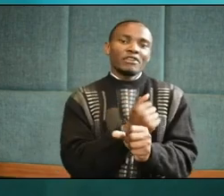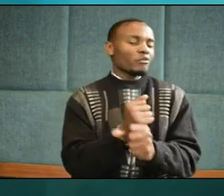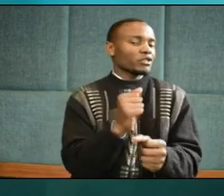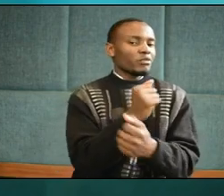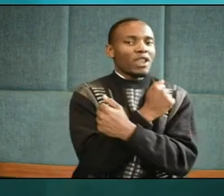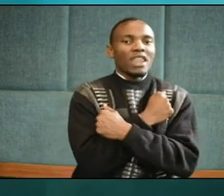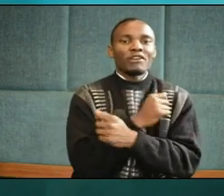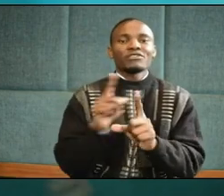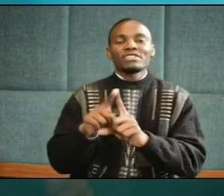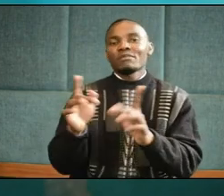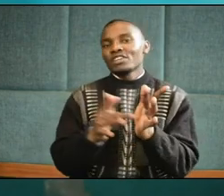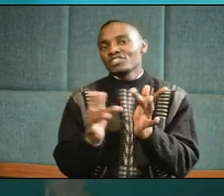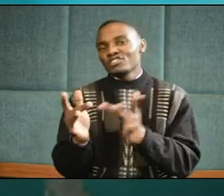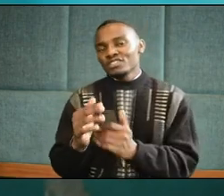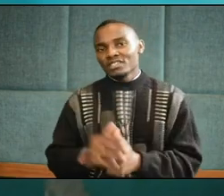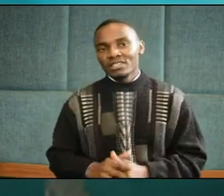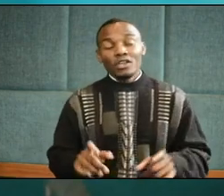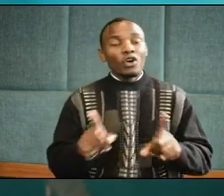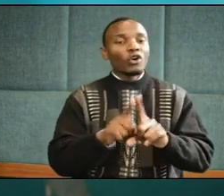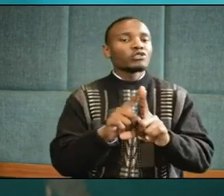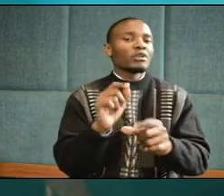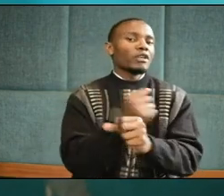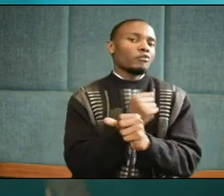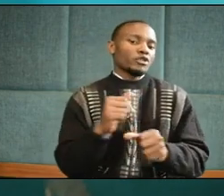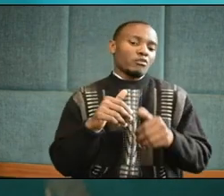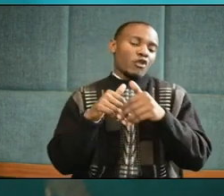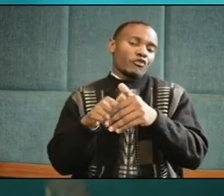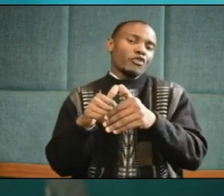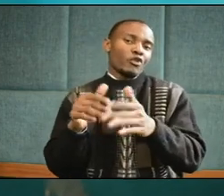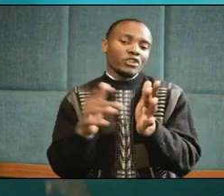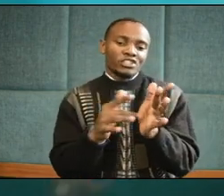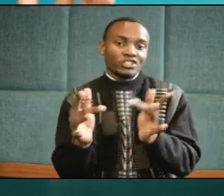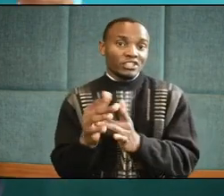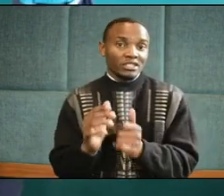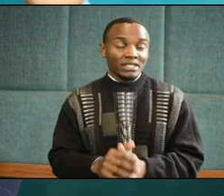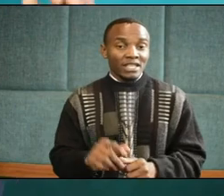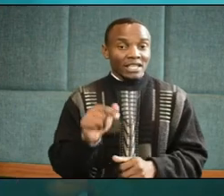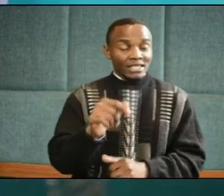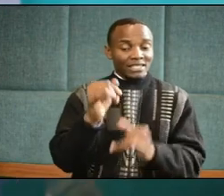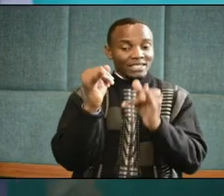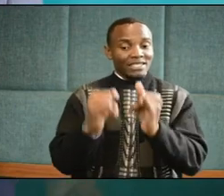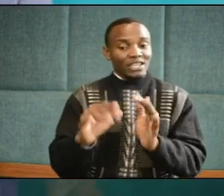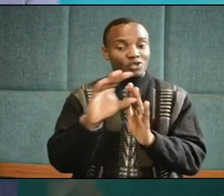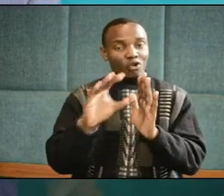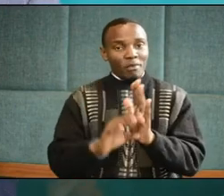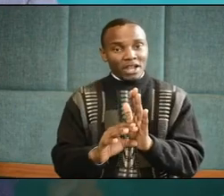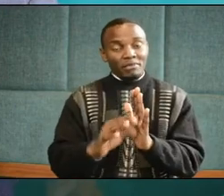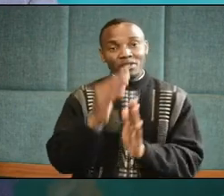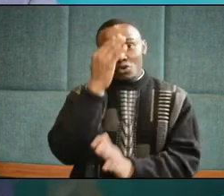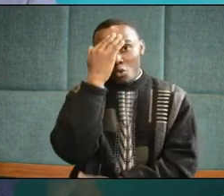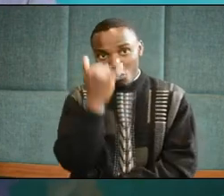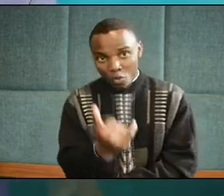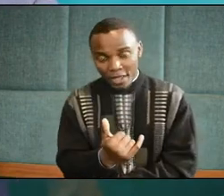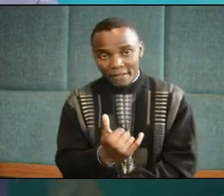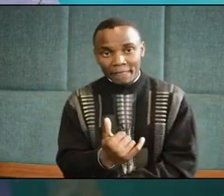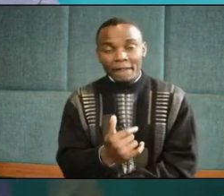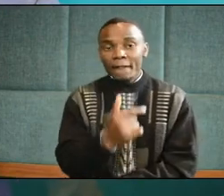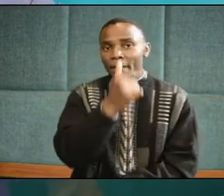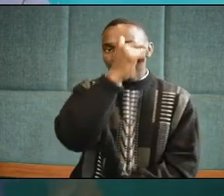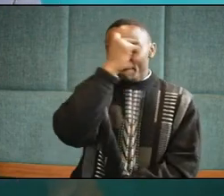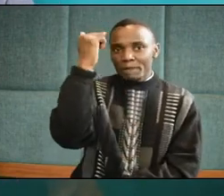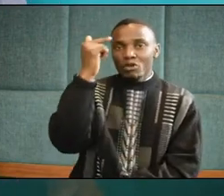be a follower of Jesus Christ. It is a new commandment, number four, because God